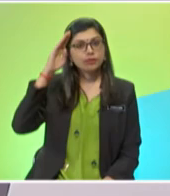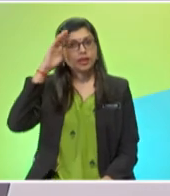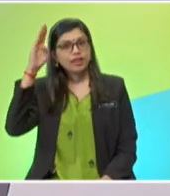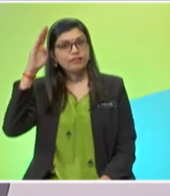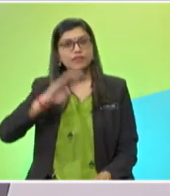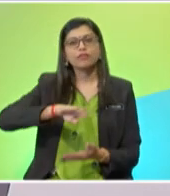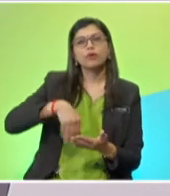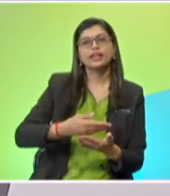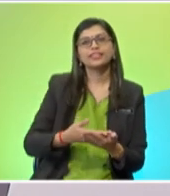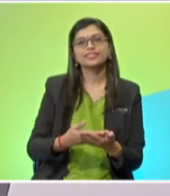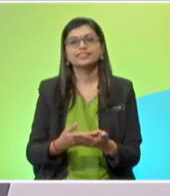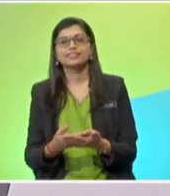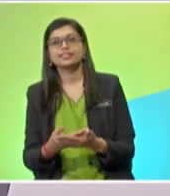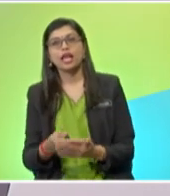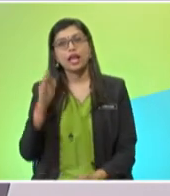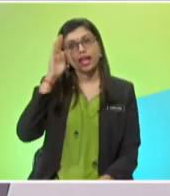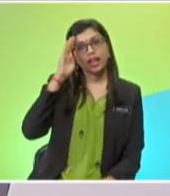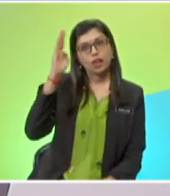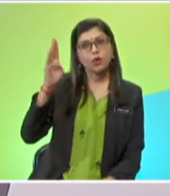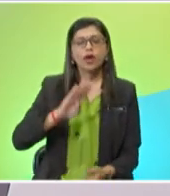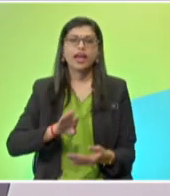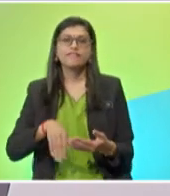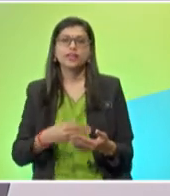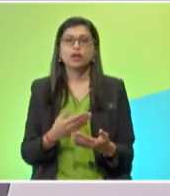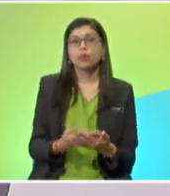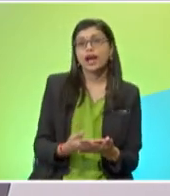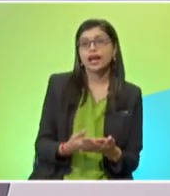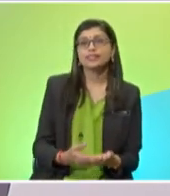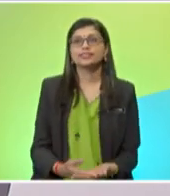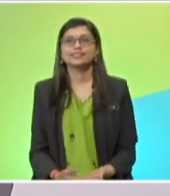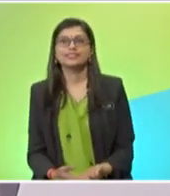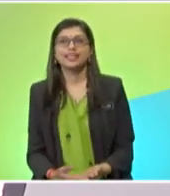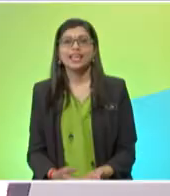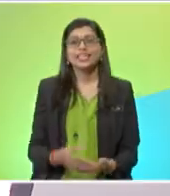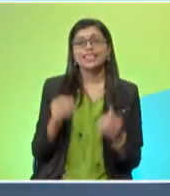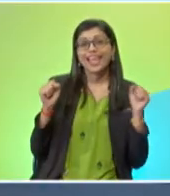Hello everyone. Hello everyone.